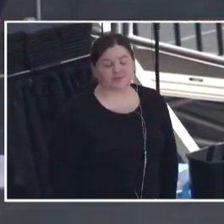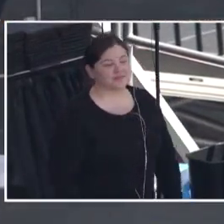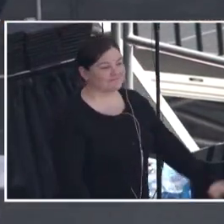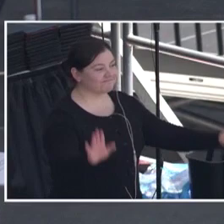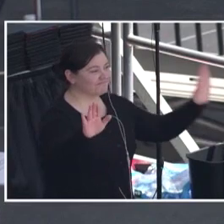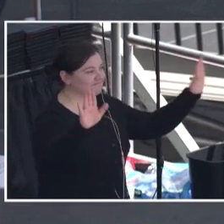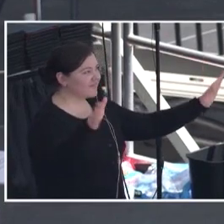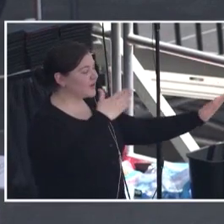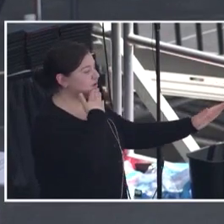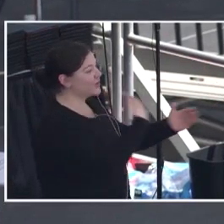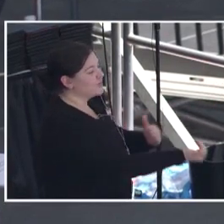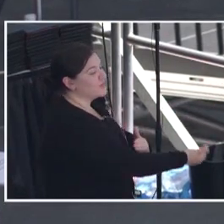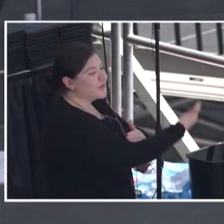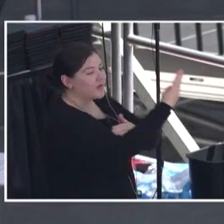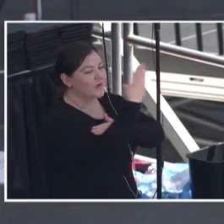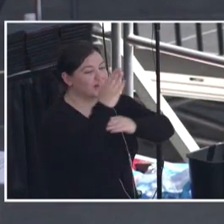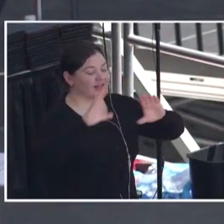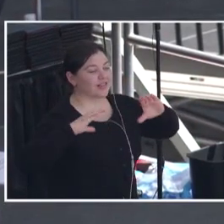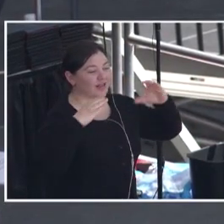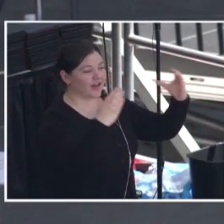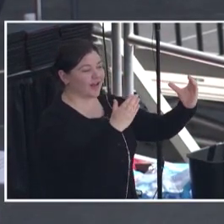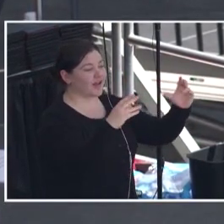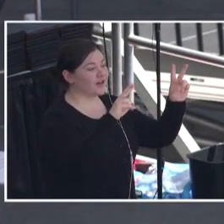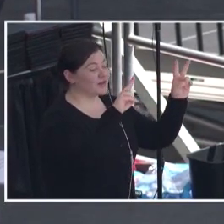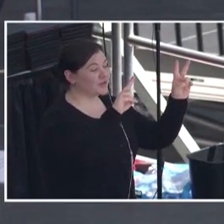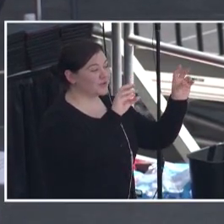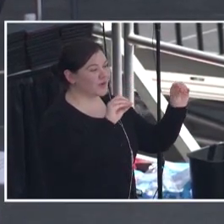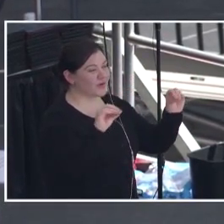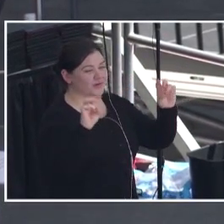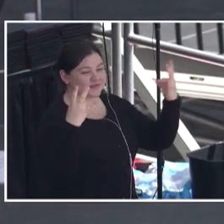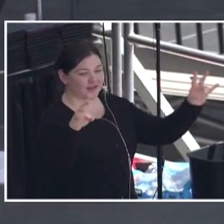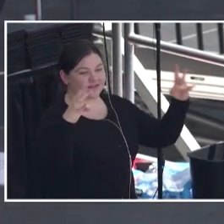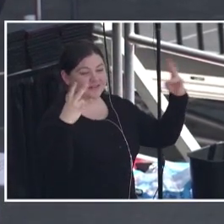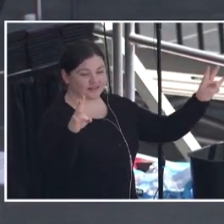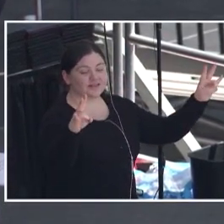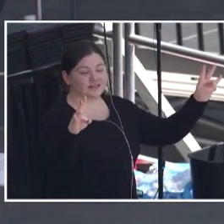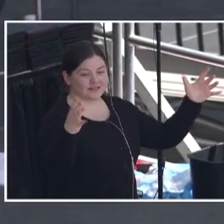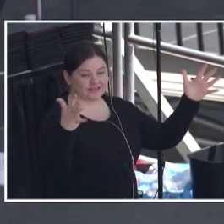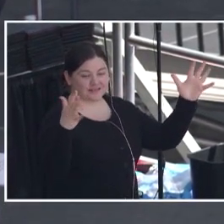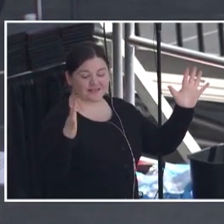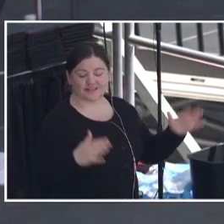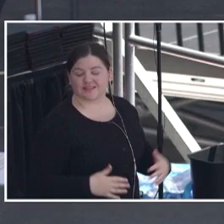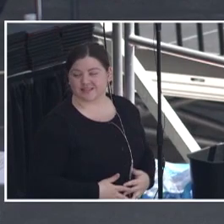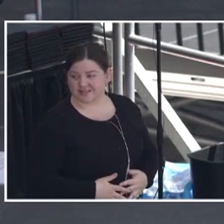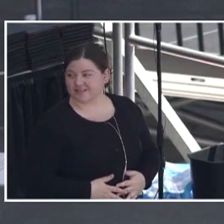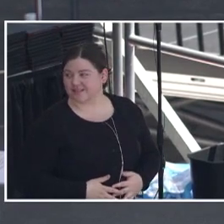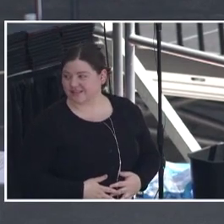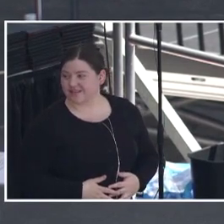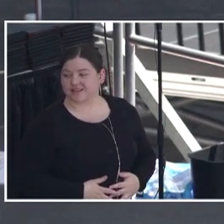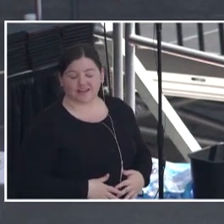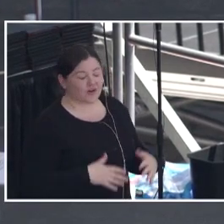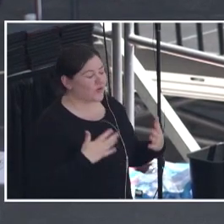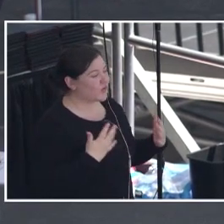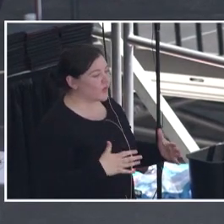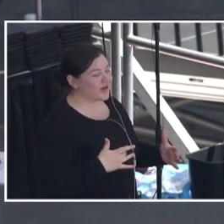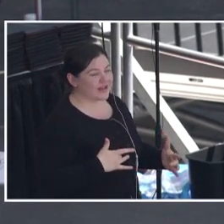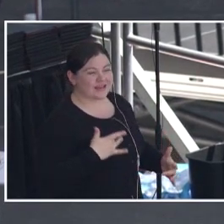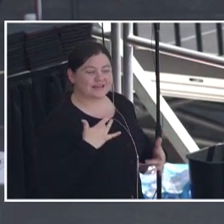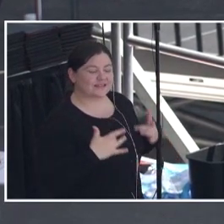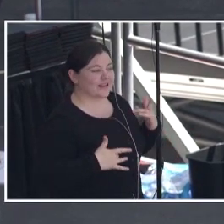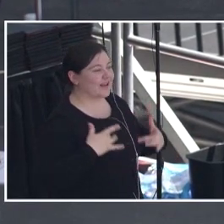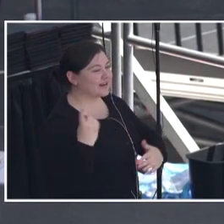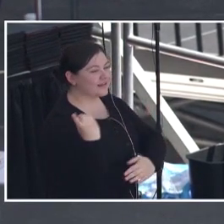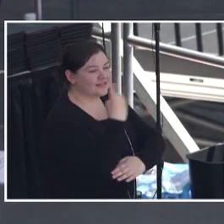Good morning, class of 2017. What an exciting